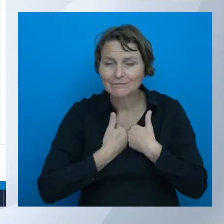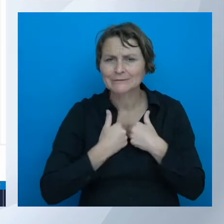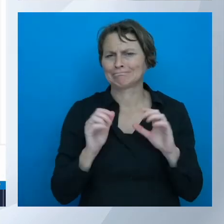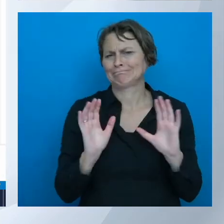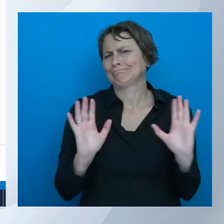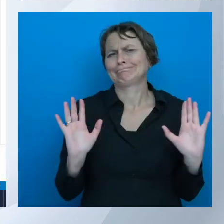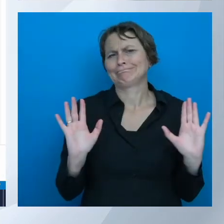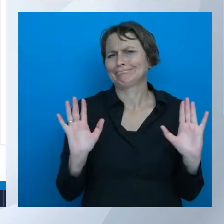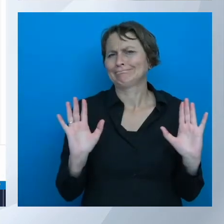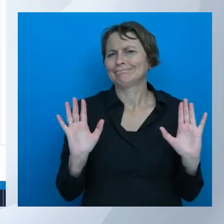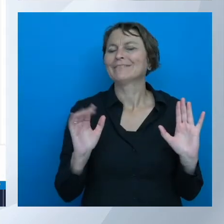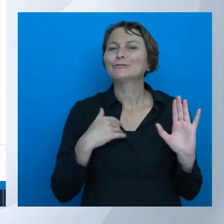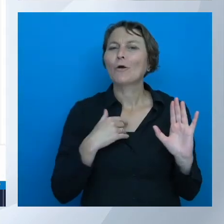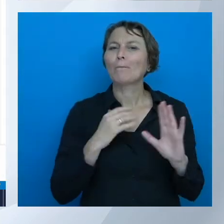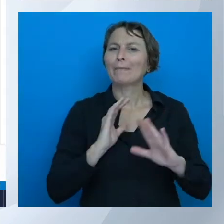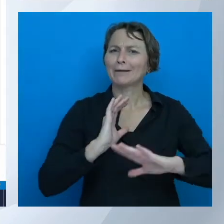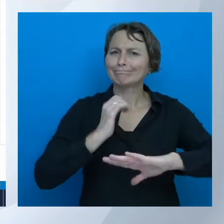a